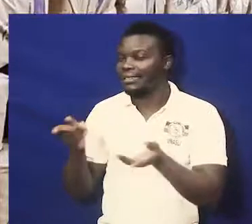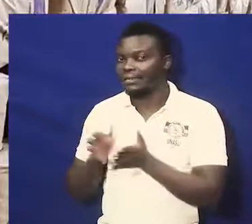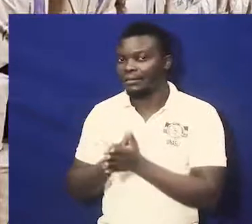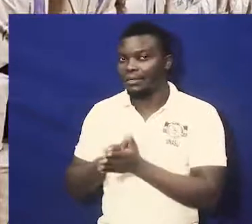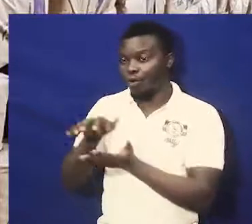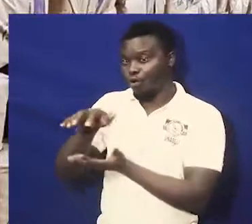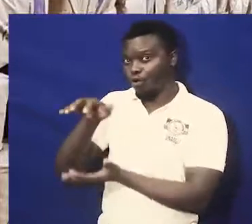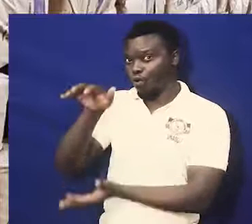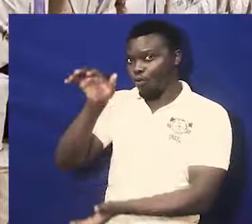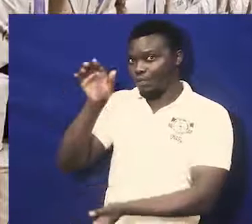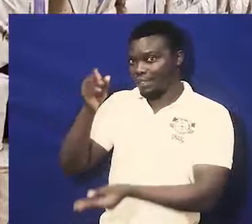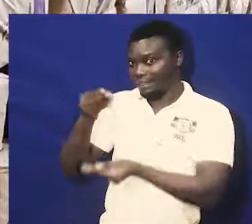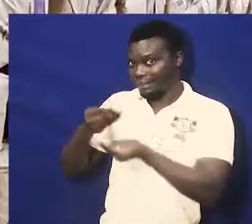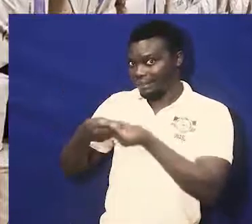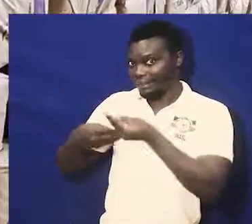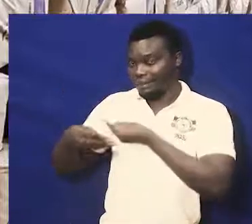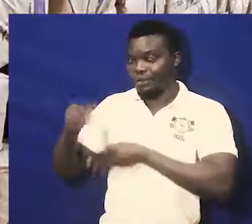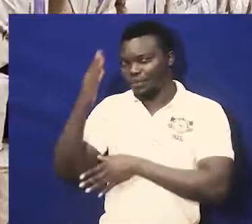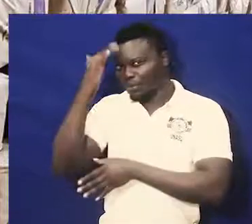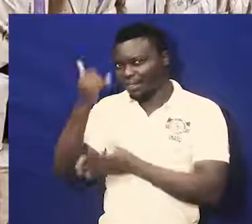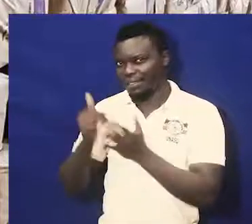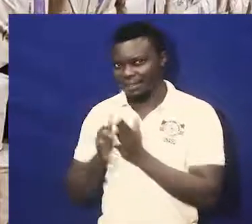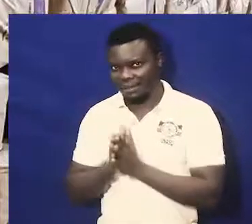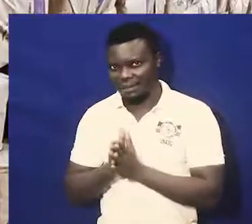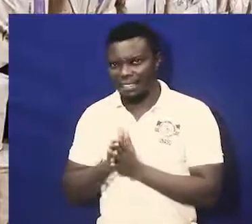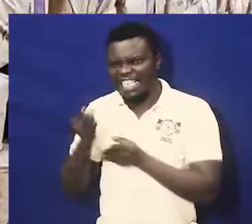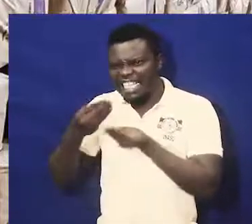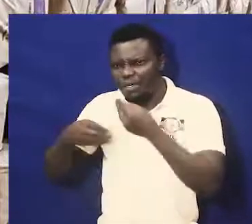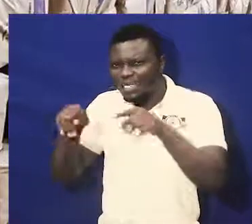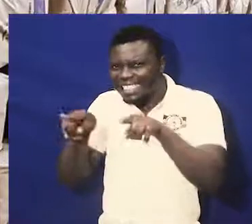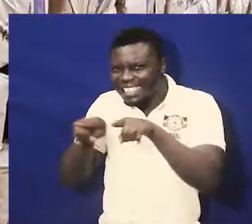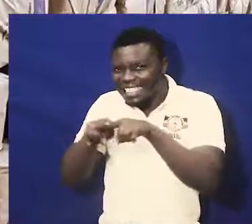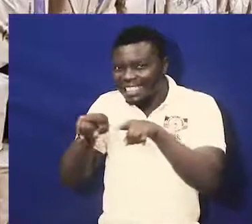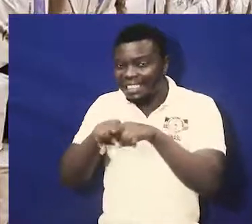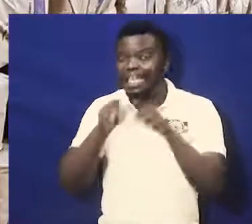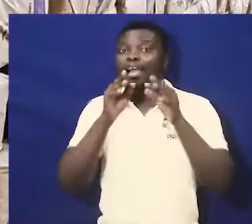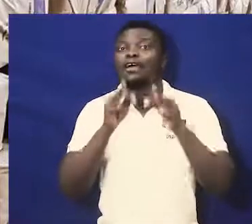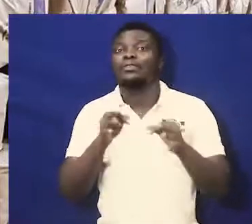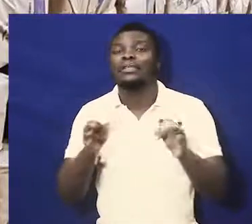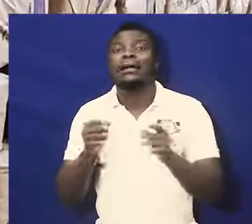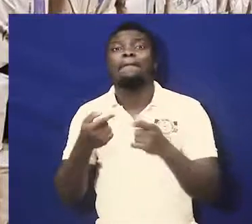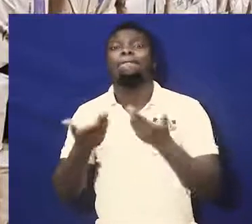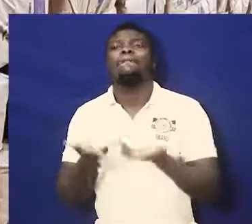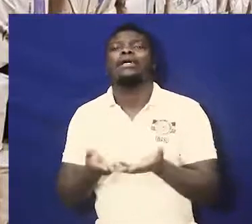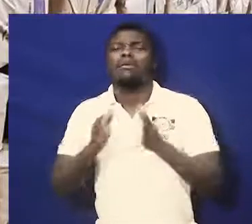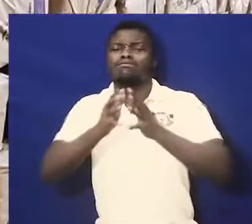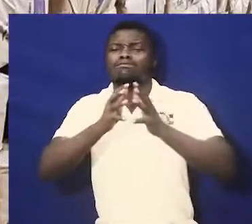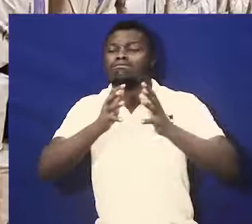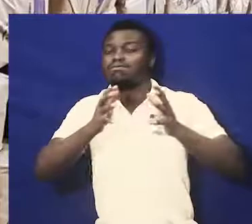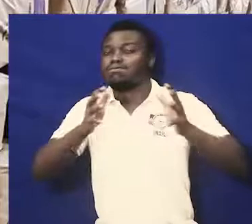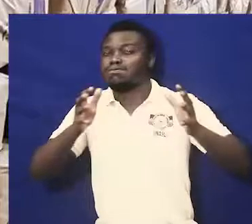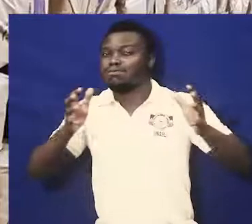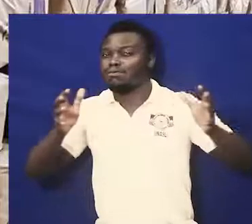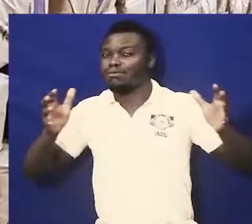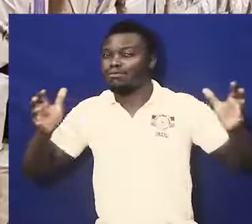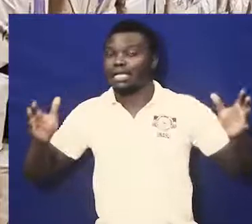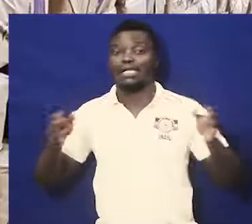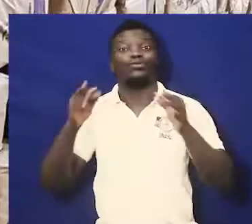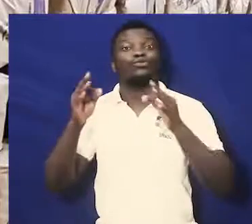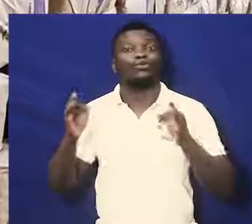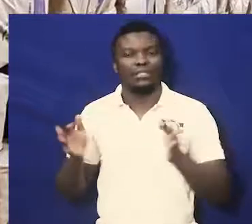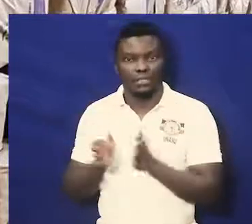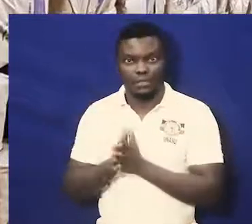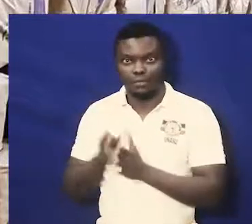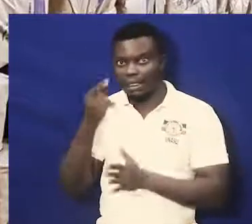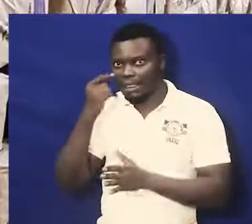Wholesale shop because they are selling the same item but in big quantities. That is